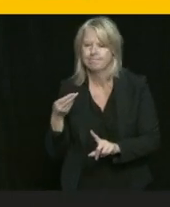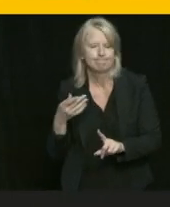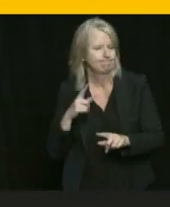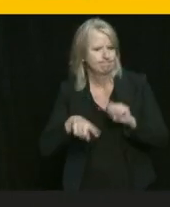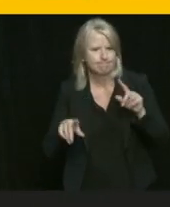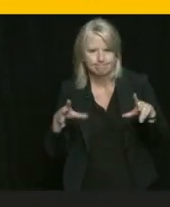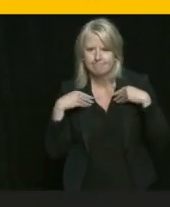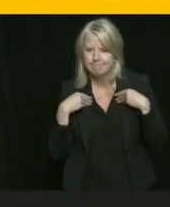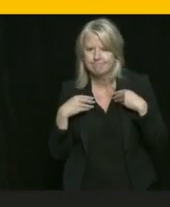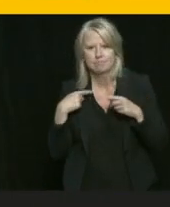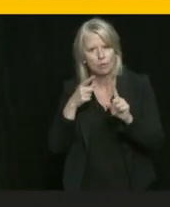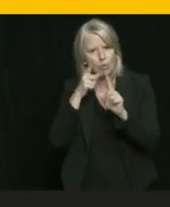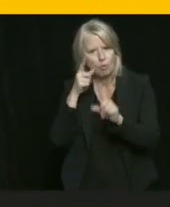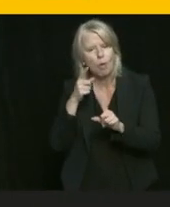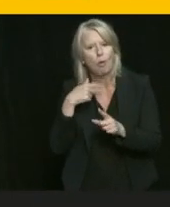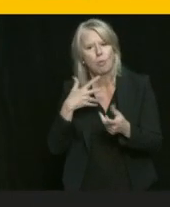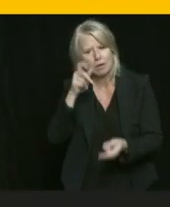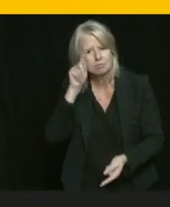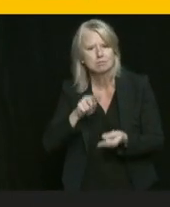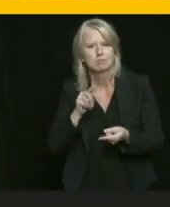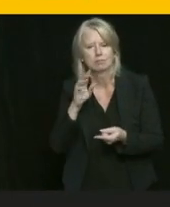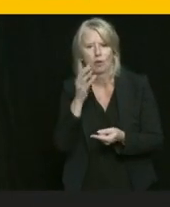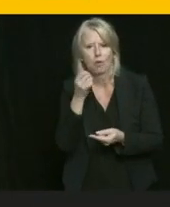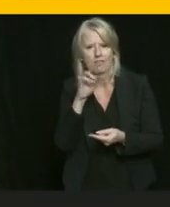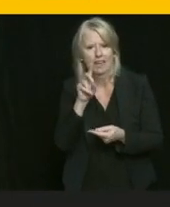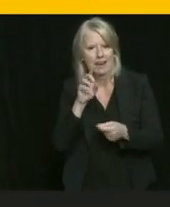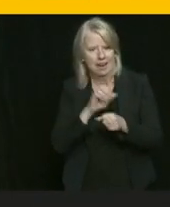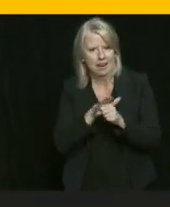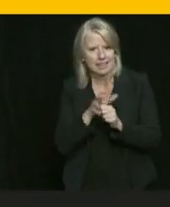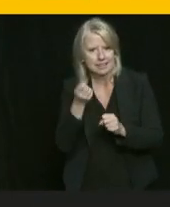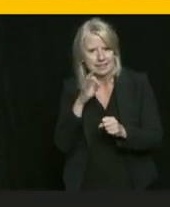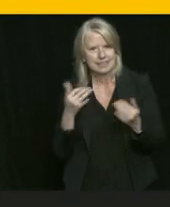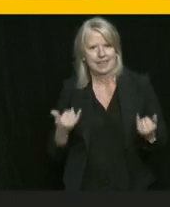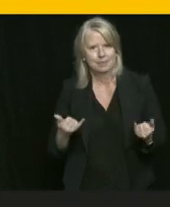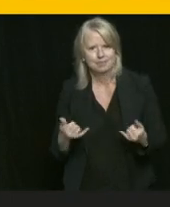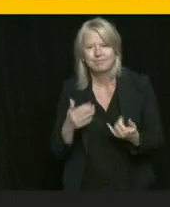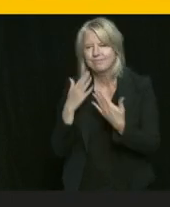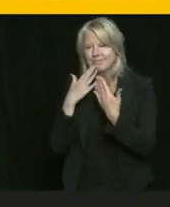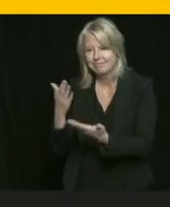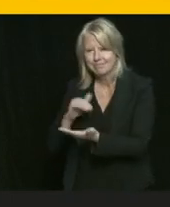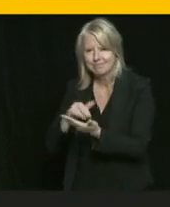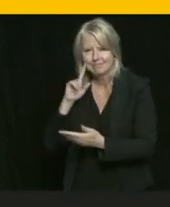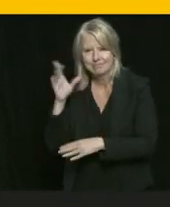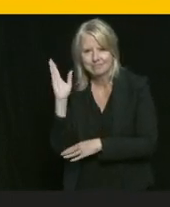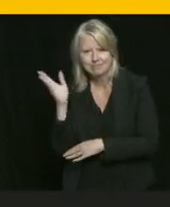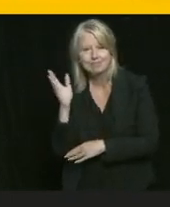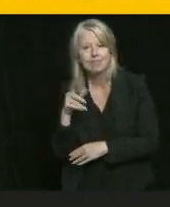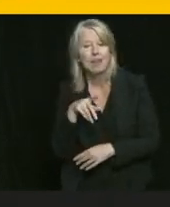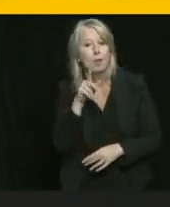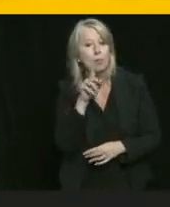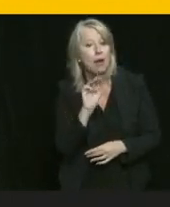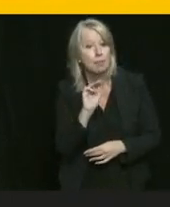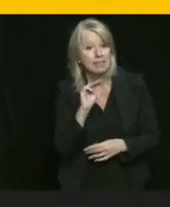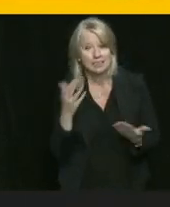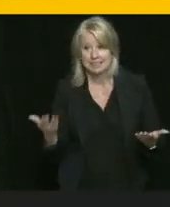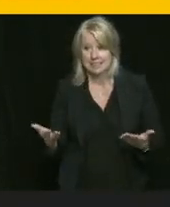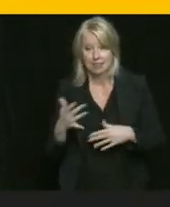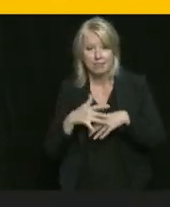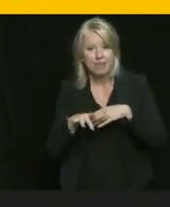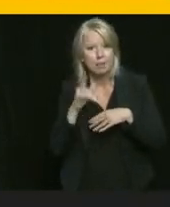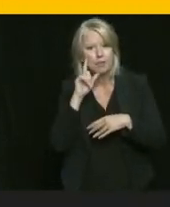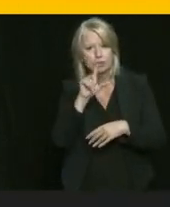Let's bring COVID-19 down together. Thank you, doctors, for this presentation. The Prime Minister will be available for 20 minutes for the